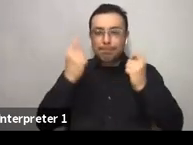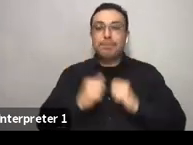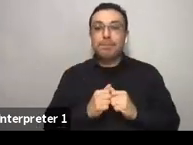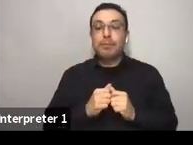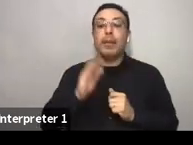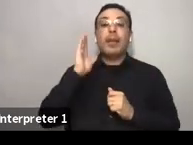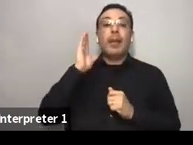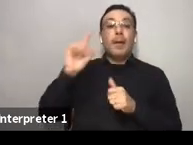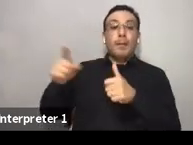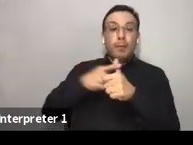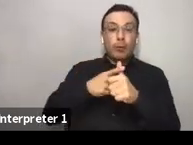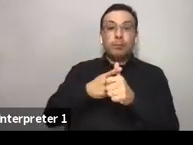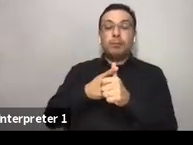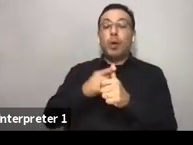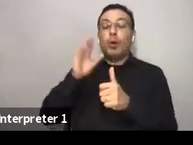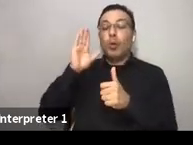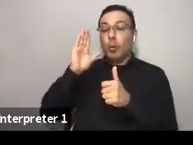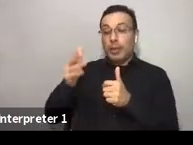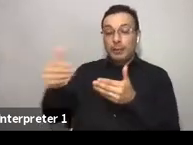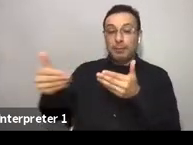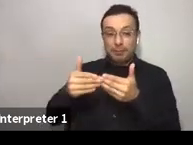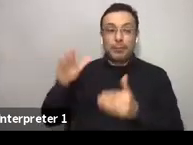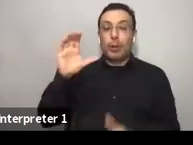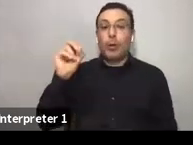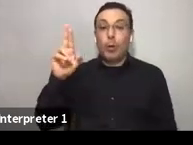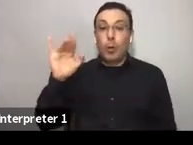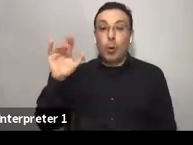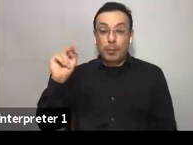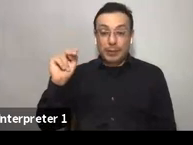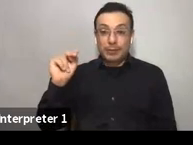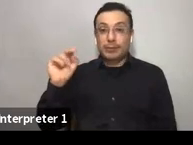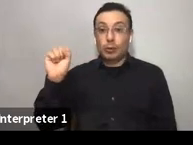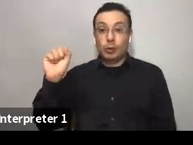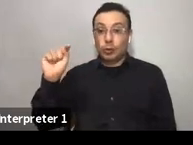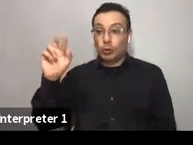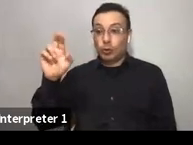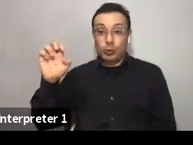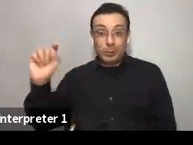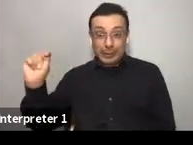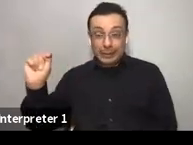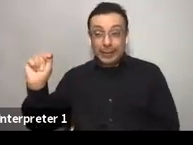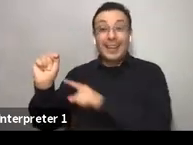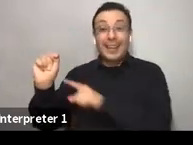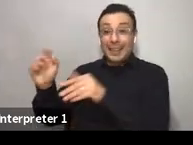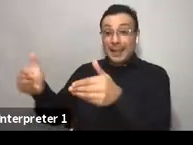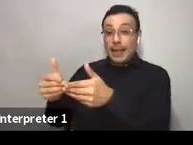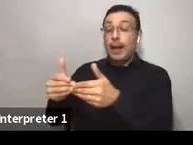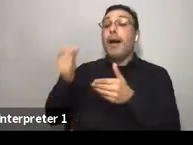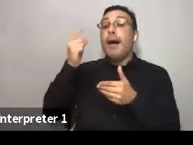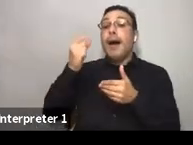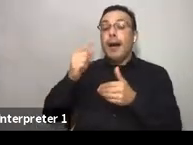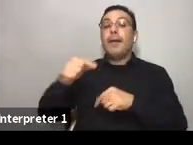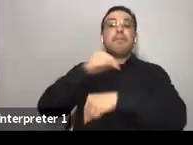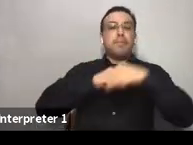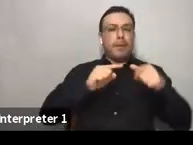Corbin Street from the National Network to End Domestic Violence, I'm going to go over a few housekeeping items. All phone lines are going to be